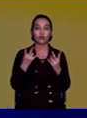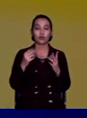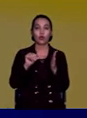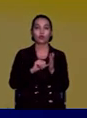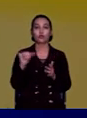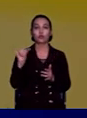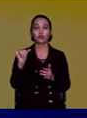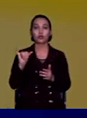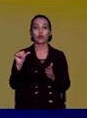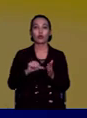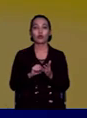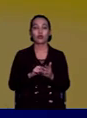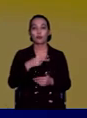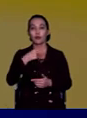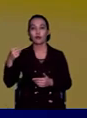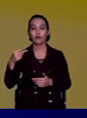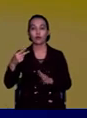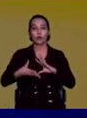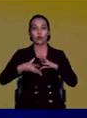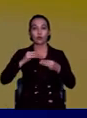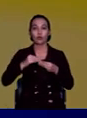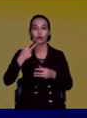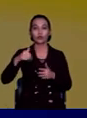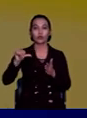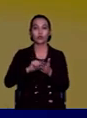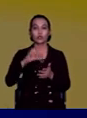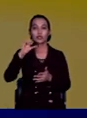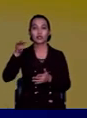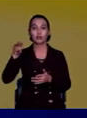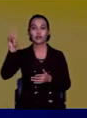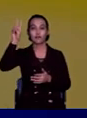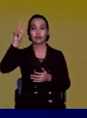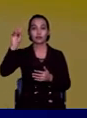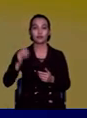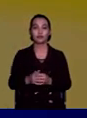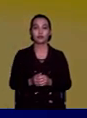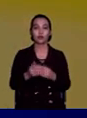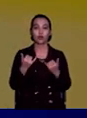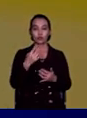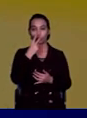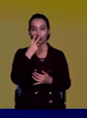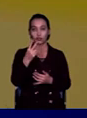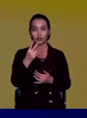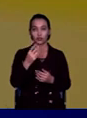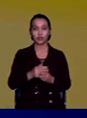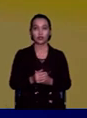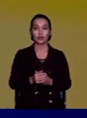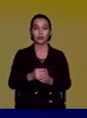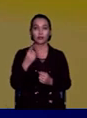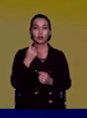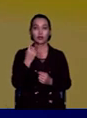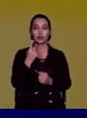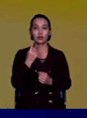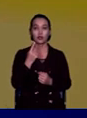6 ko'paytir 6 barobar 36 sm kvadratga teng. Mana ko'rib turganingizdek,